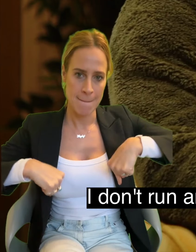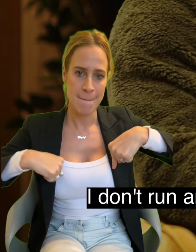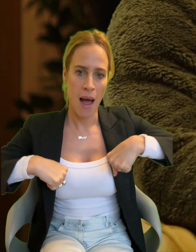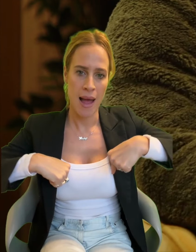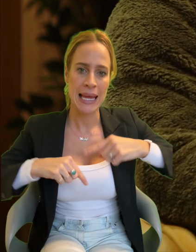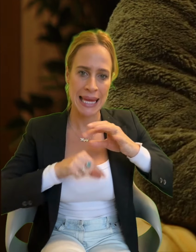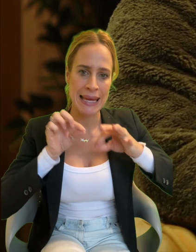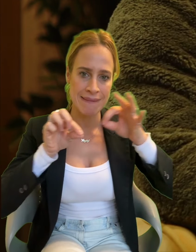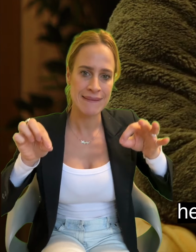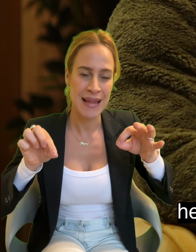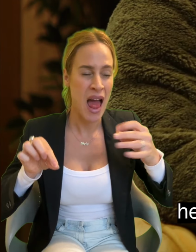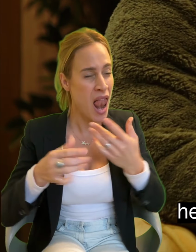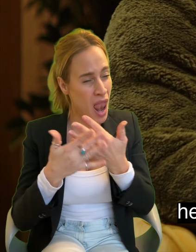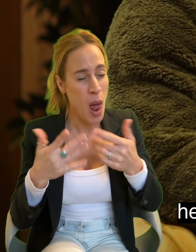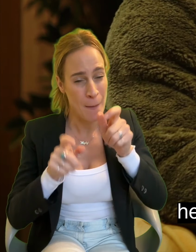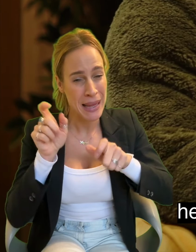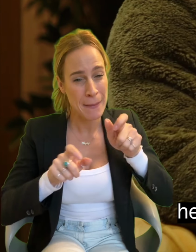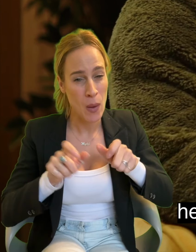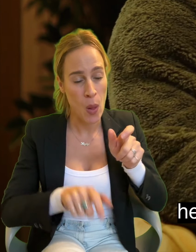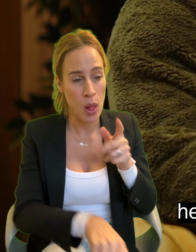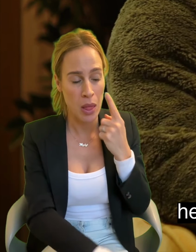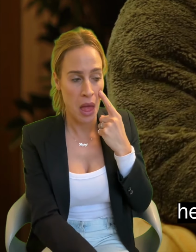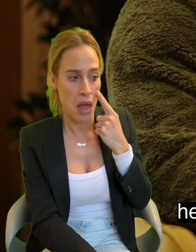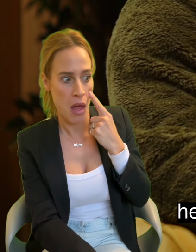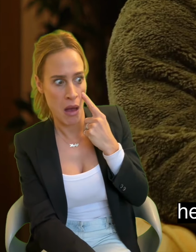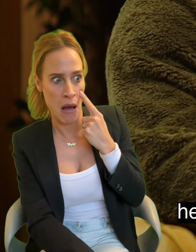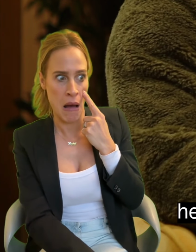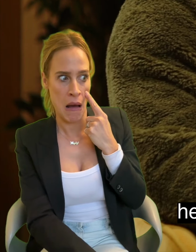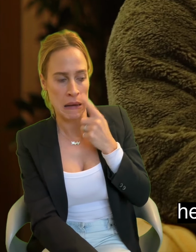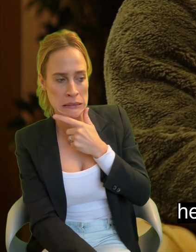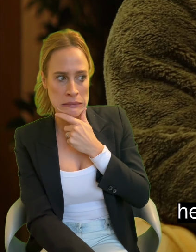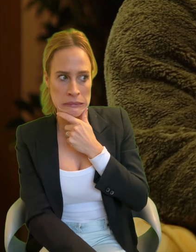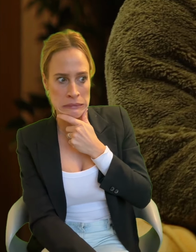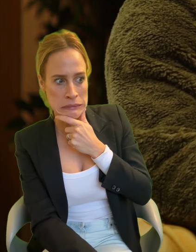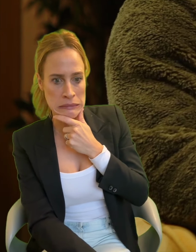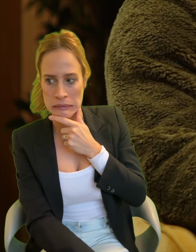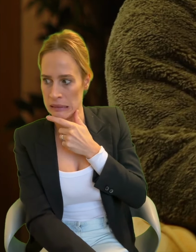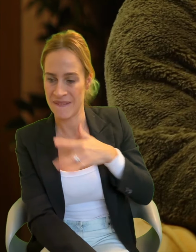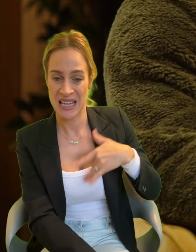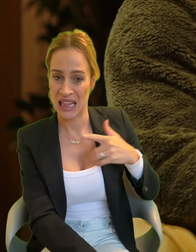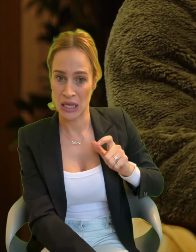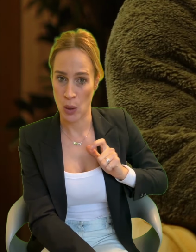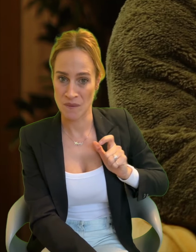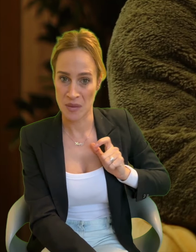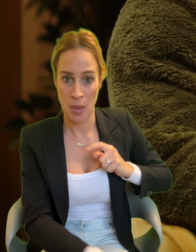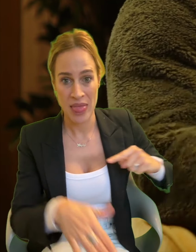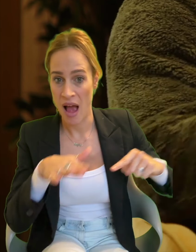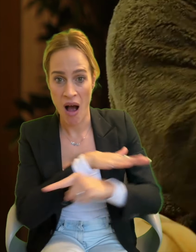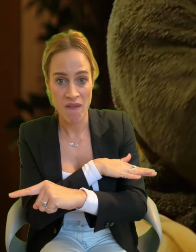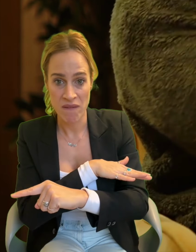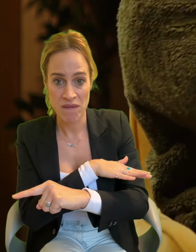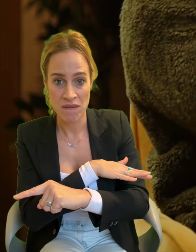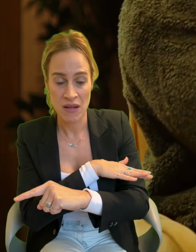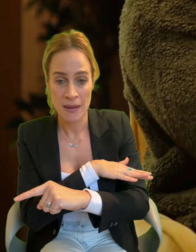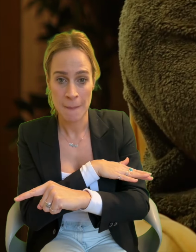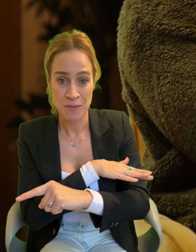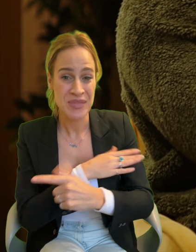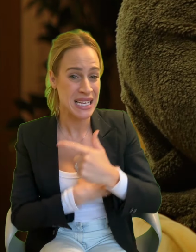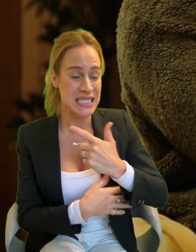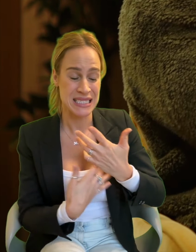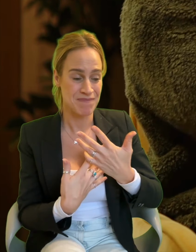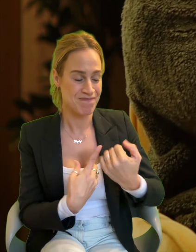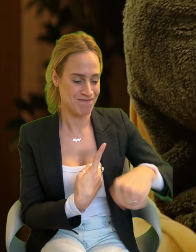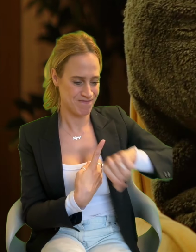my positions, hearing that kind of heartbreak in them kind of situations, it's not nice to hear as a human. It does do